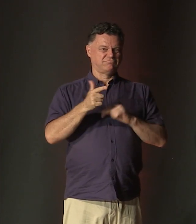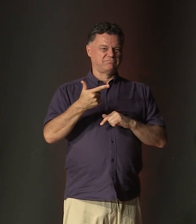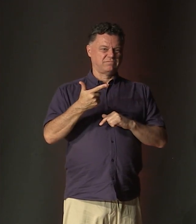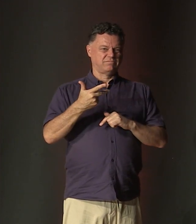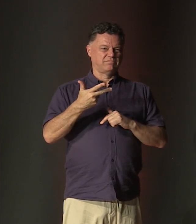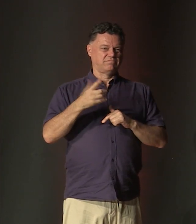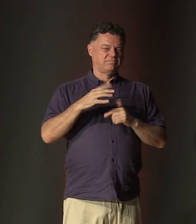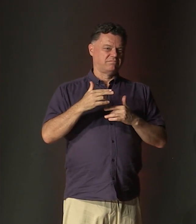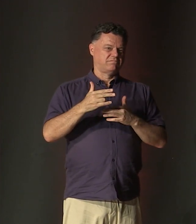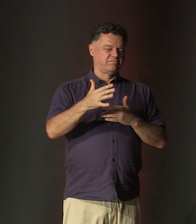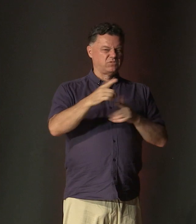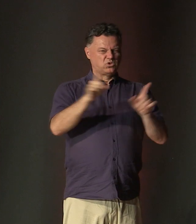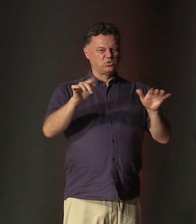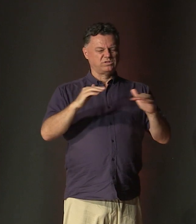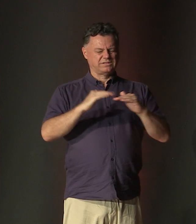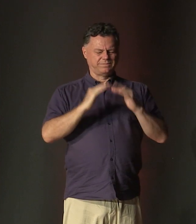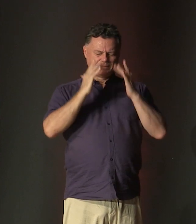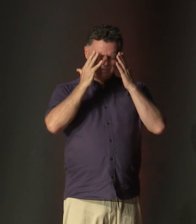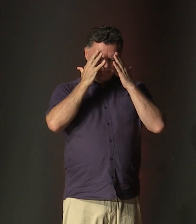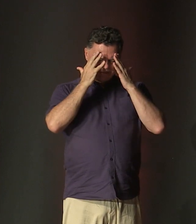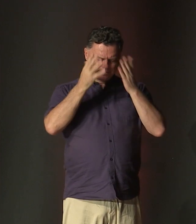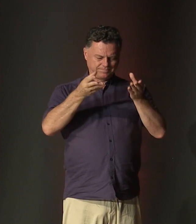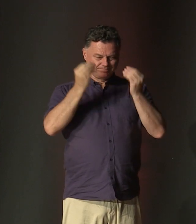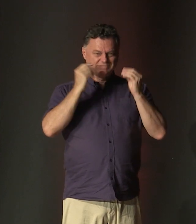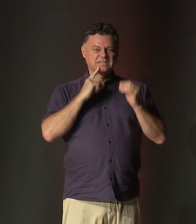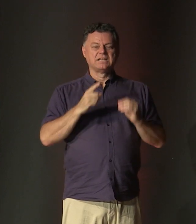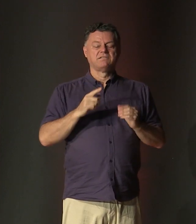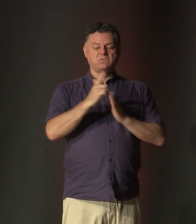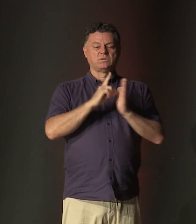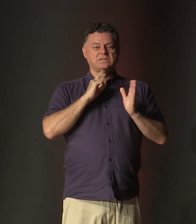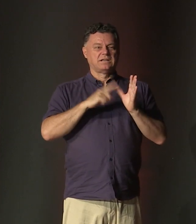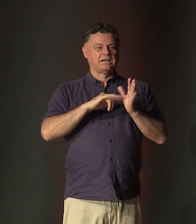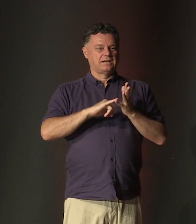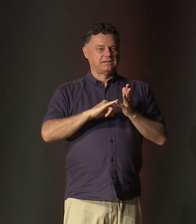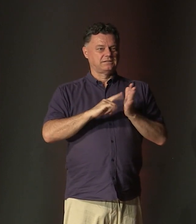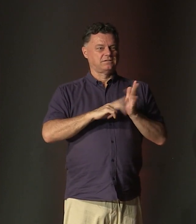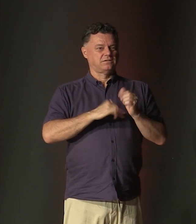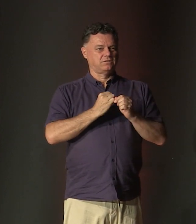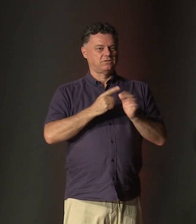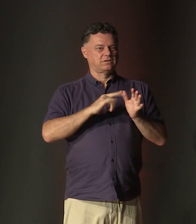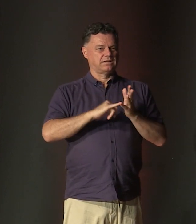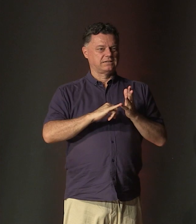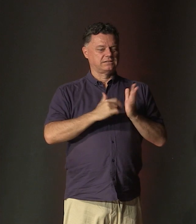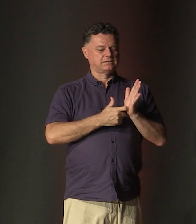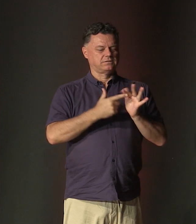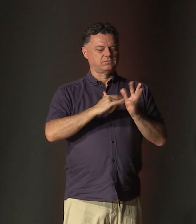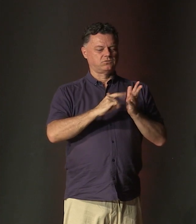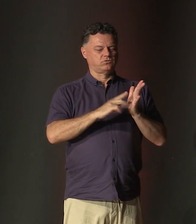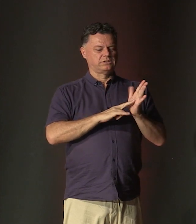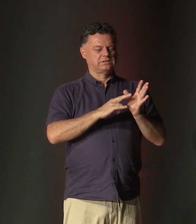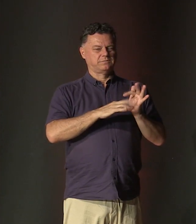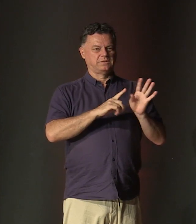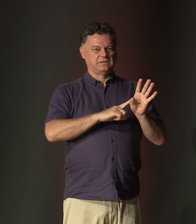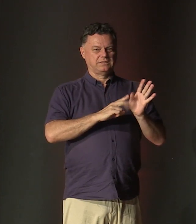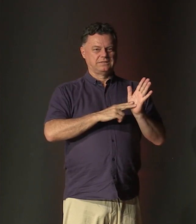I want to let that sink in. As long as reasonably necessary. Now, I can think of at least